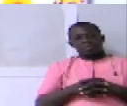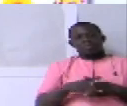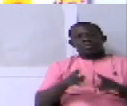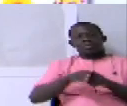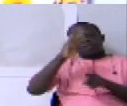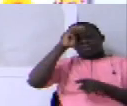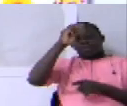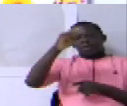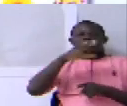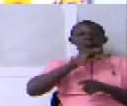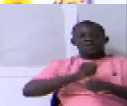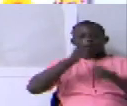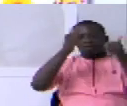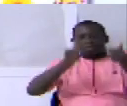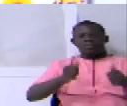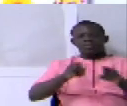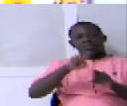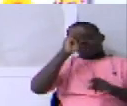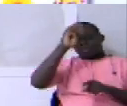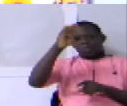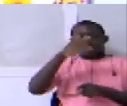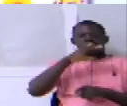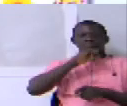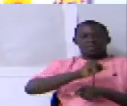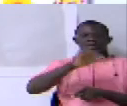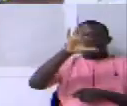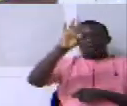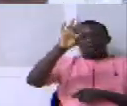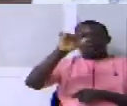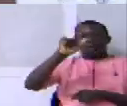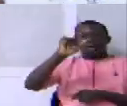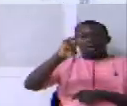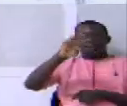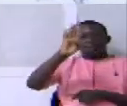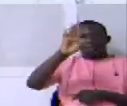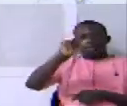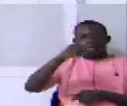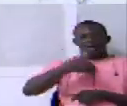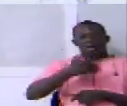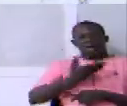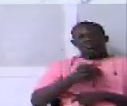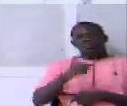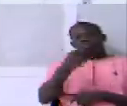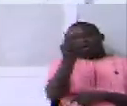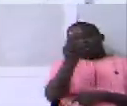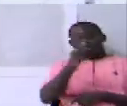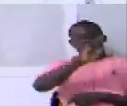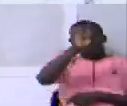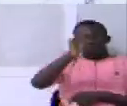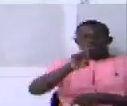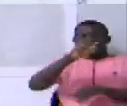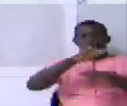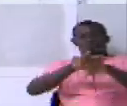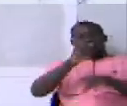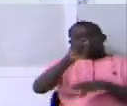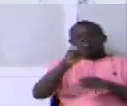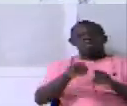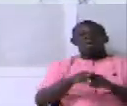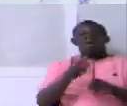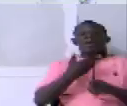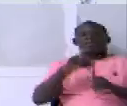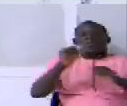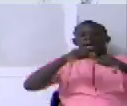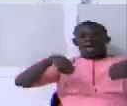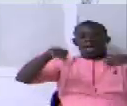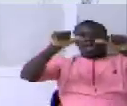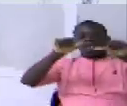Thank you, Chairman. Thank you, Mr. Tamba. Just one question for you, and this is in regard to an area in the prison that was